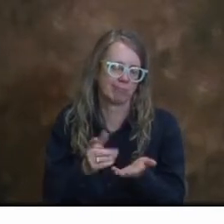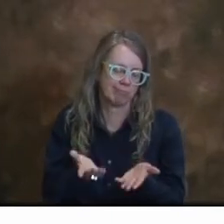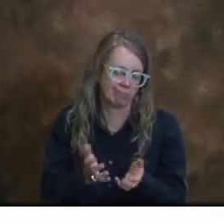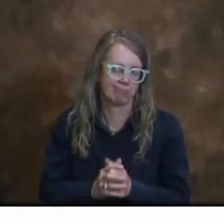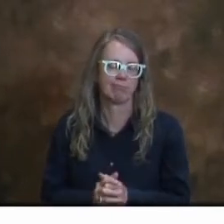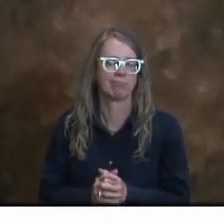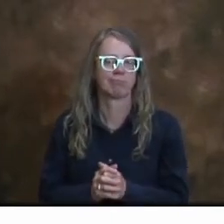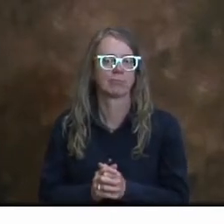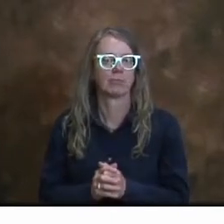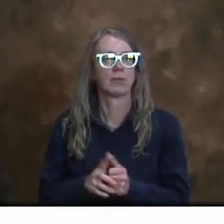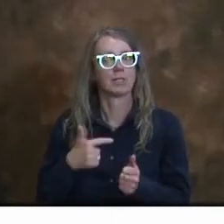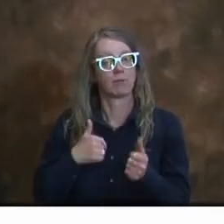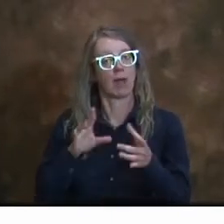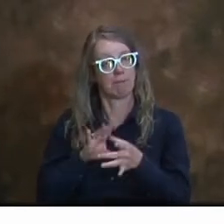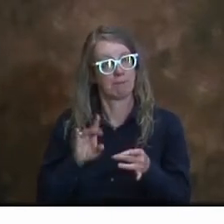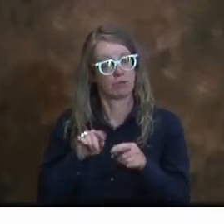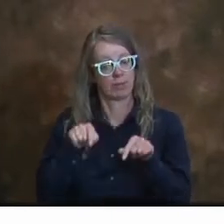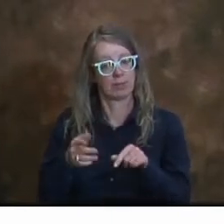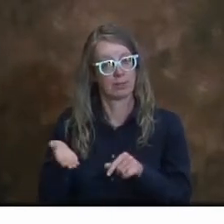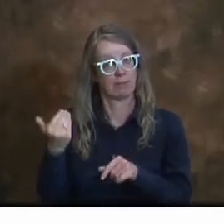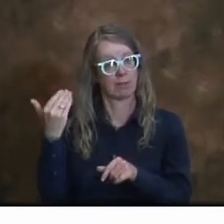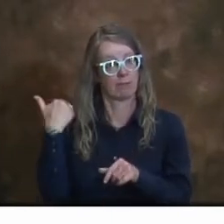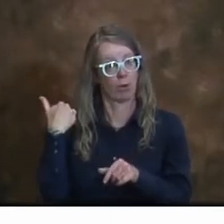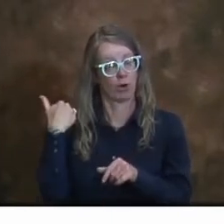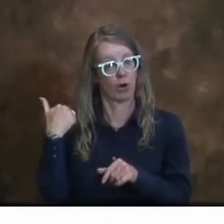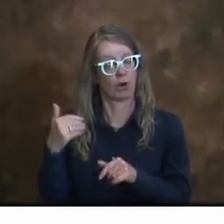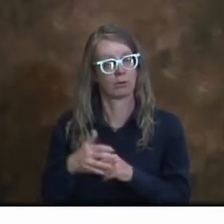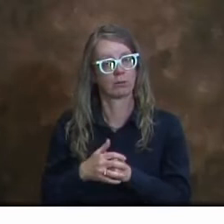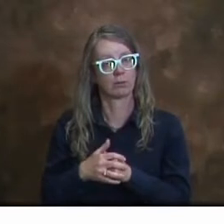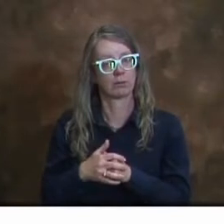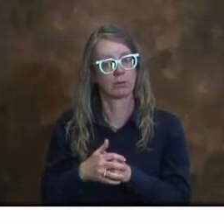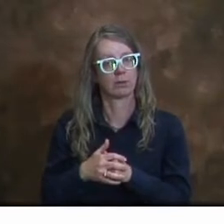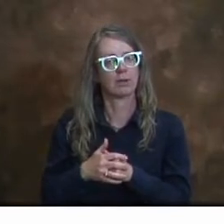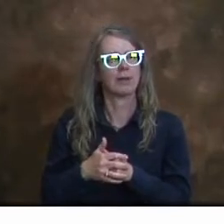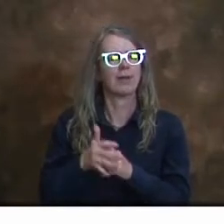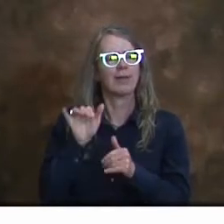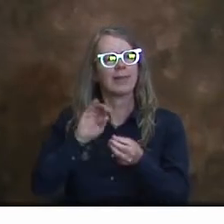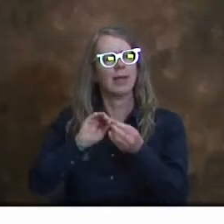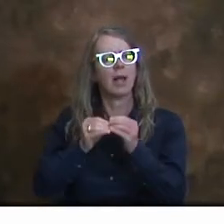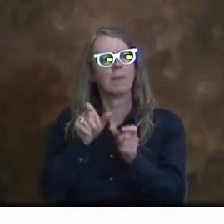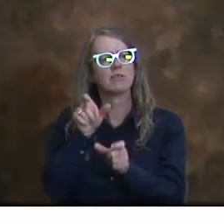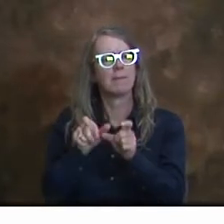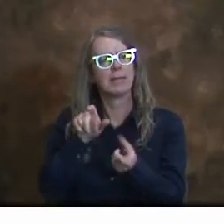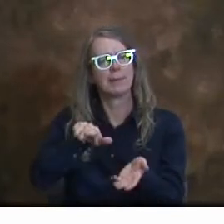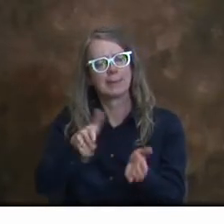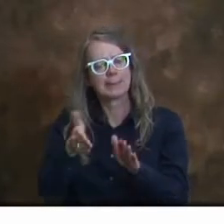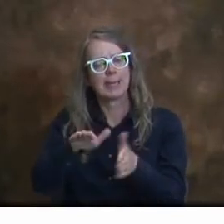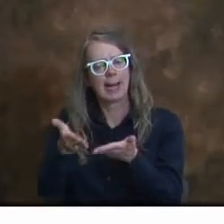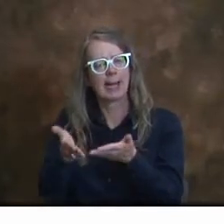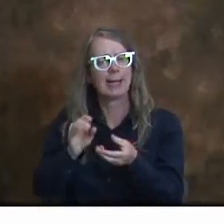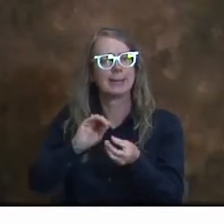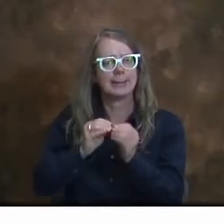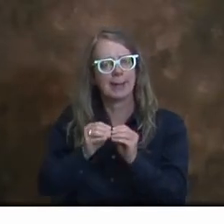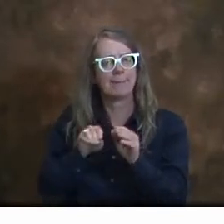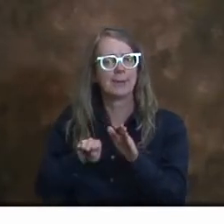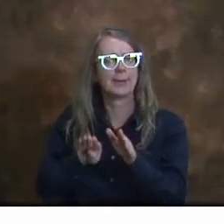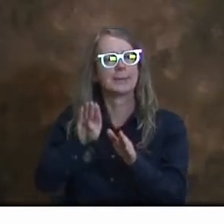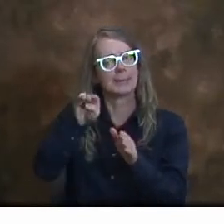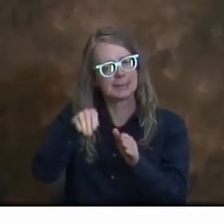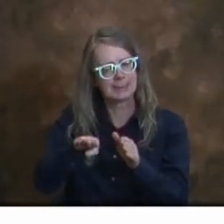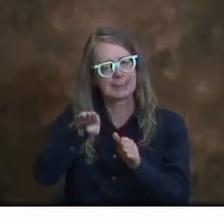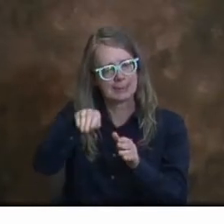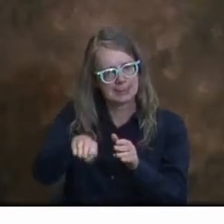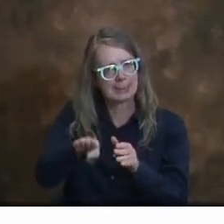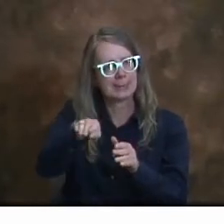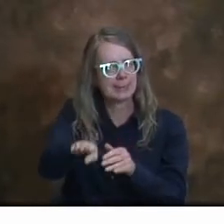As mentioned in previous weeks, it is likely that the death rate will fluctuate for several more days, even weeks,